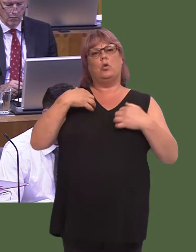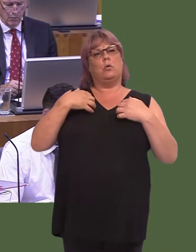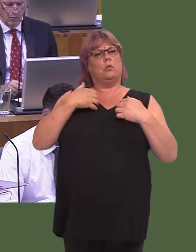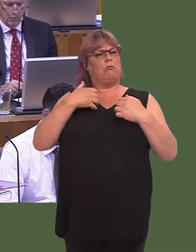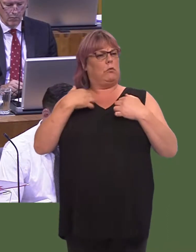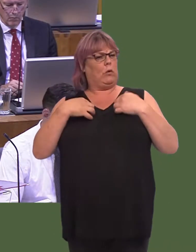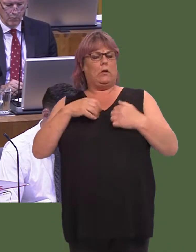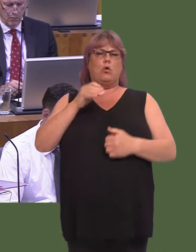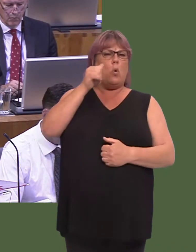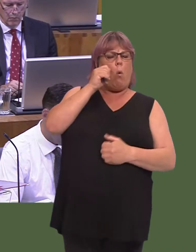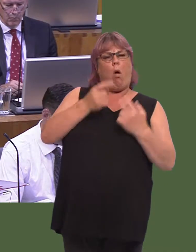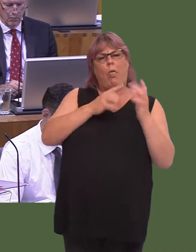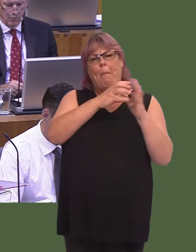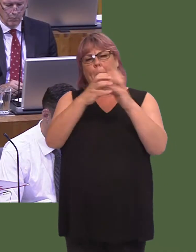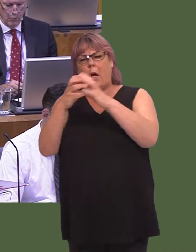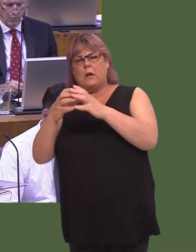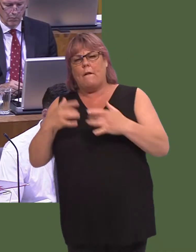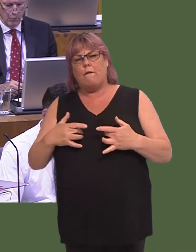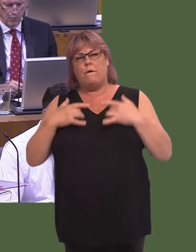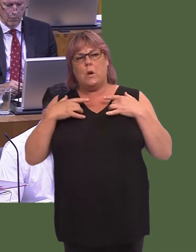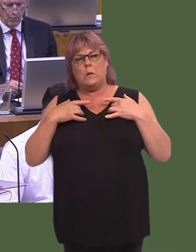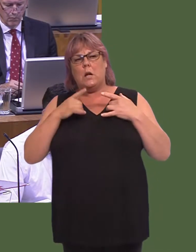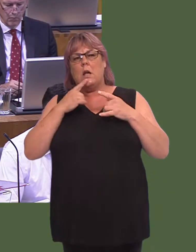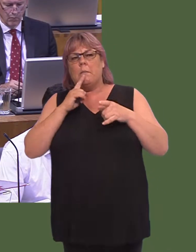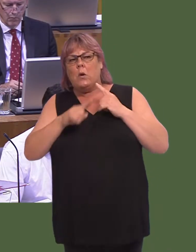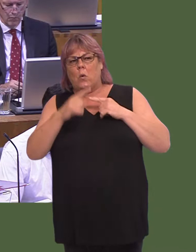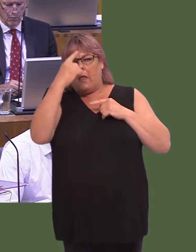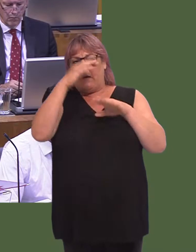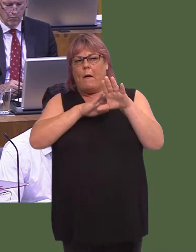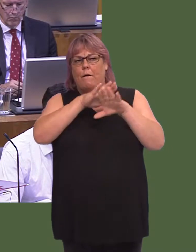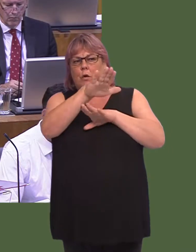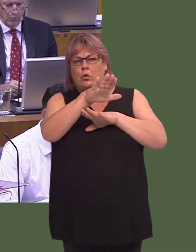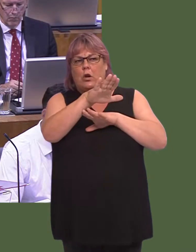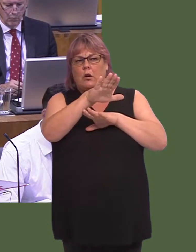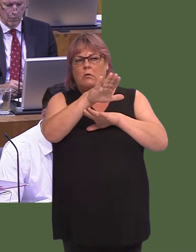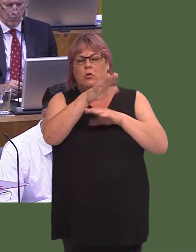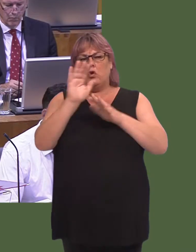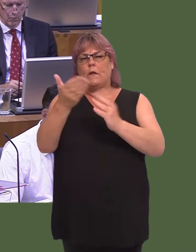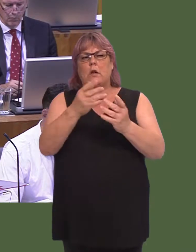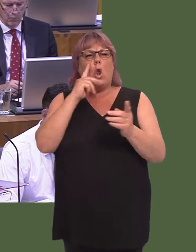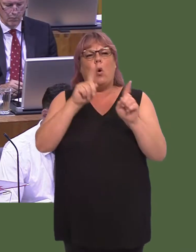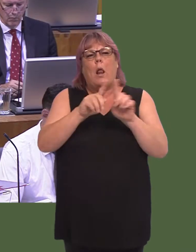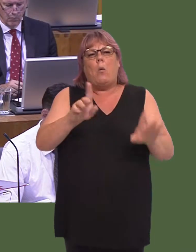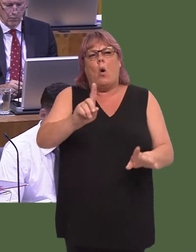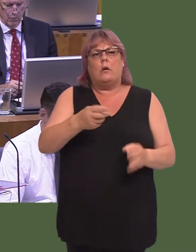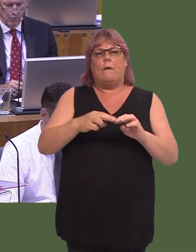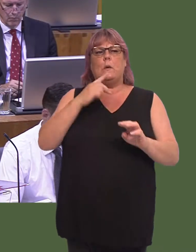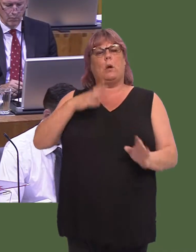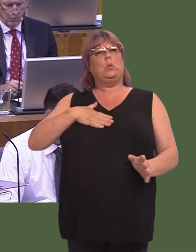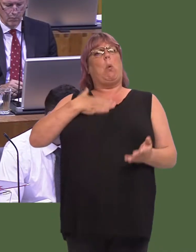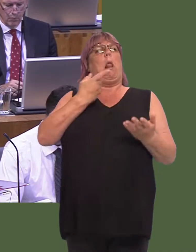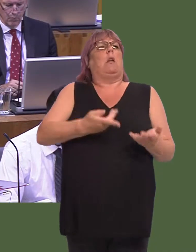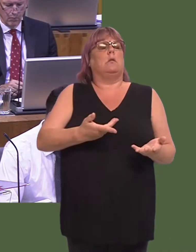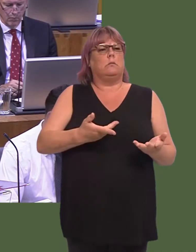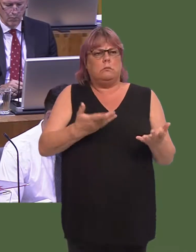it'd be interesting to hear other parties' views in terms of what the structure of public services should be in the future, rather than simply saying, well, we don't like this. But